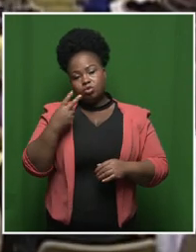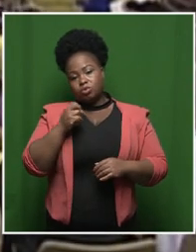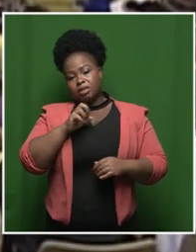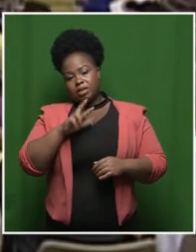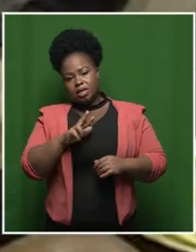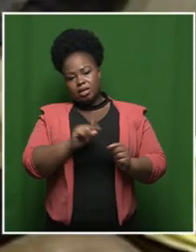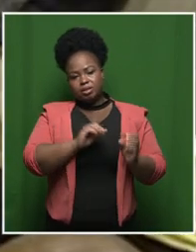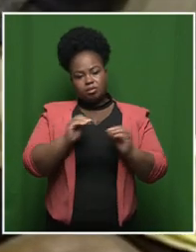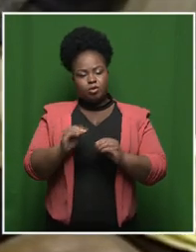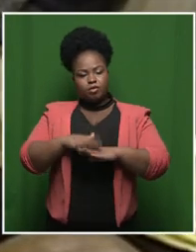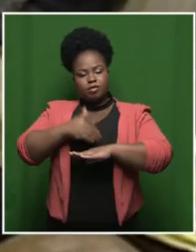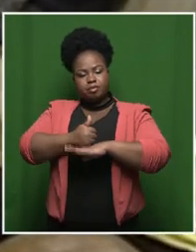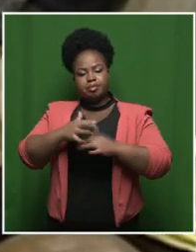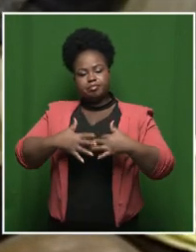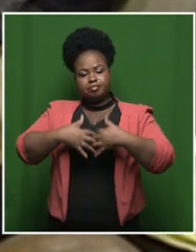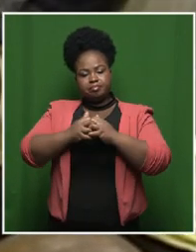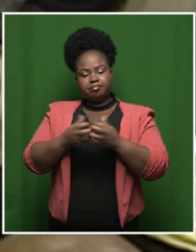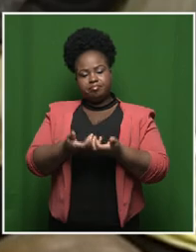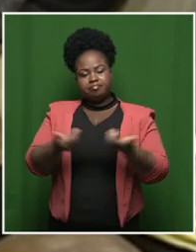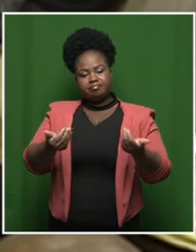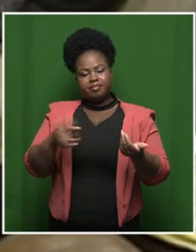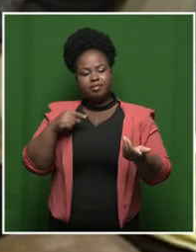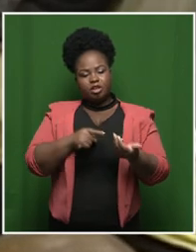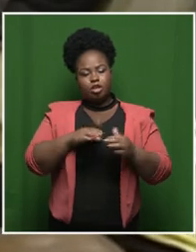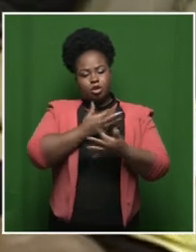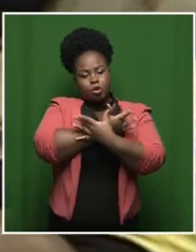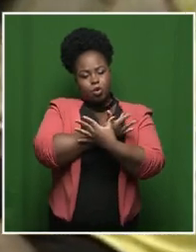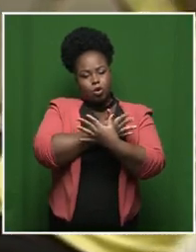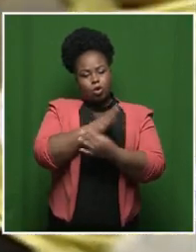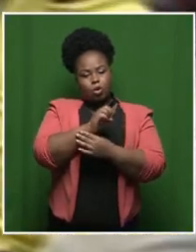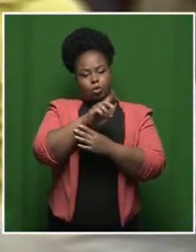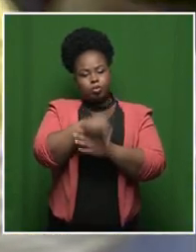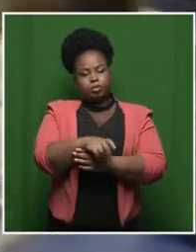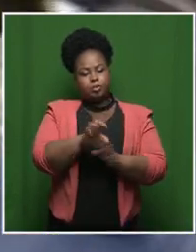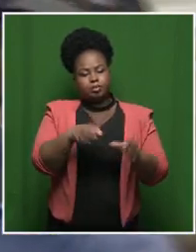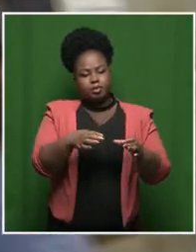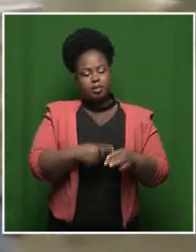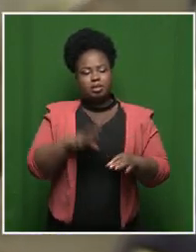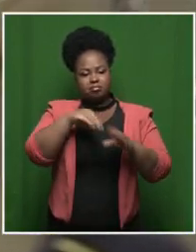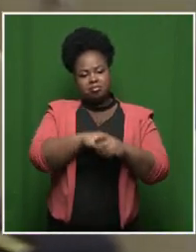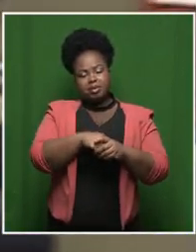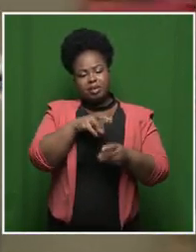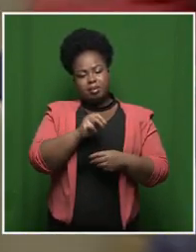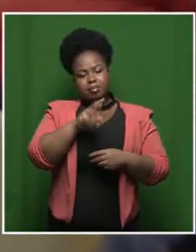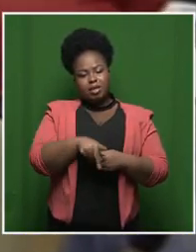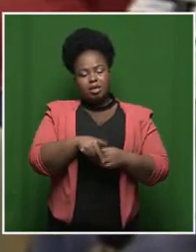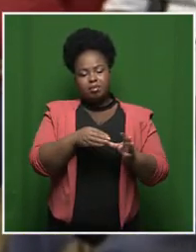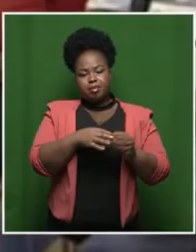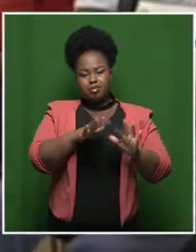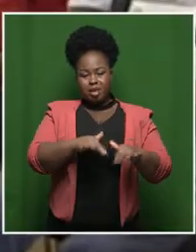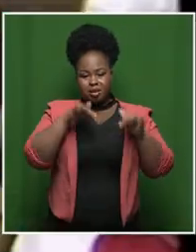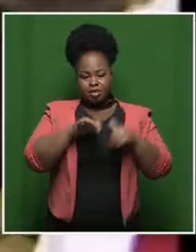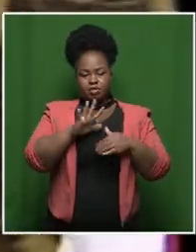and became a co-founder of the Breakaway Party, the Congress of the People. He served as COPE MP until he left the